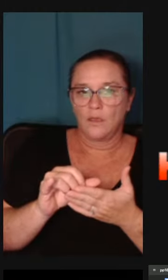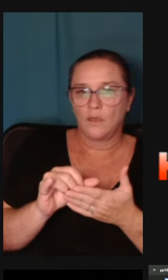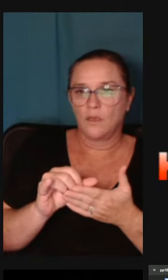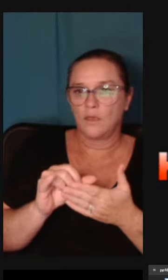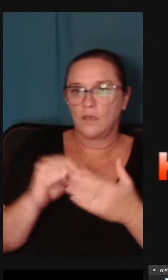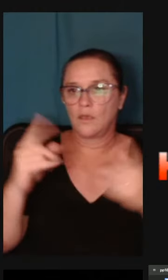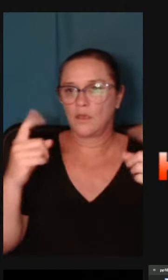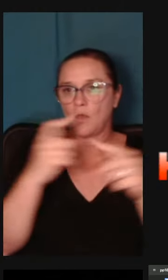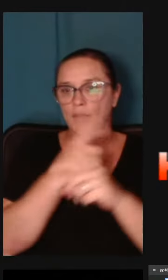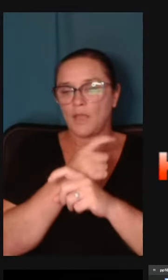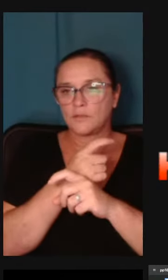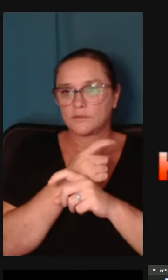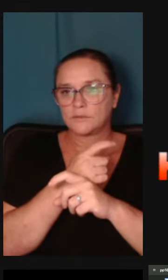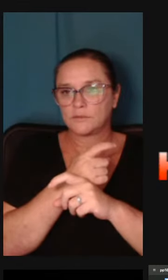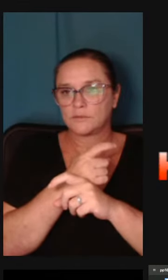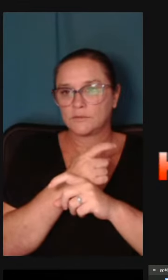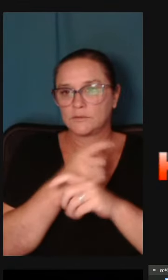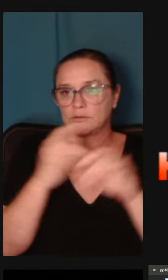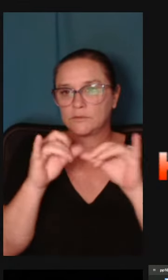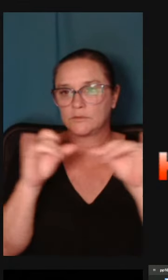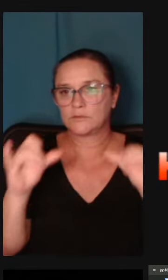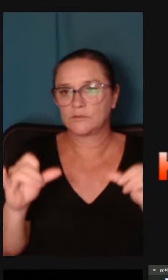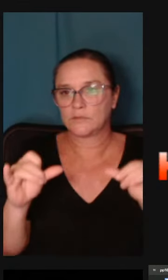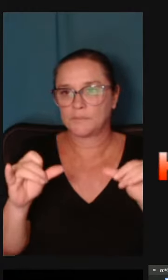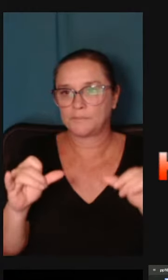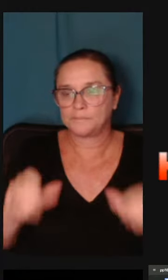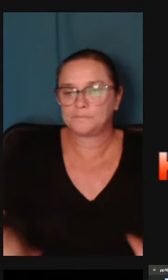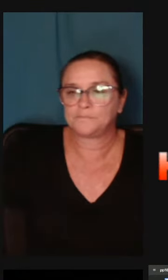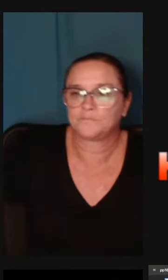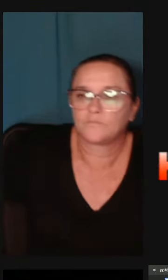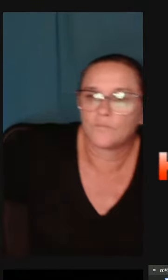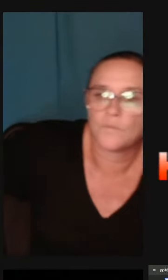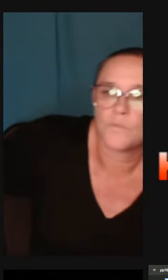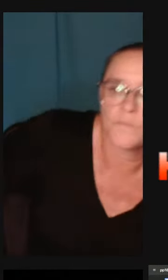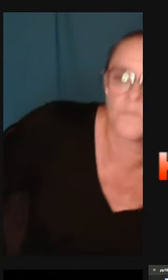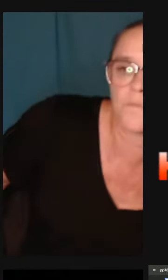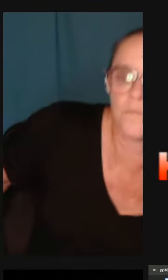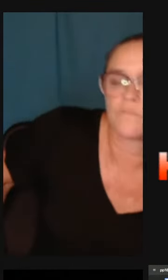complexity, right, and all that stuff happening all tied in the same little area right there.